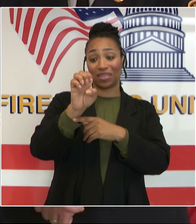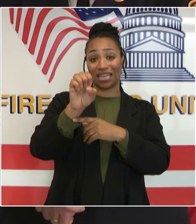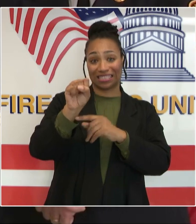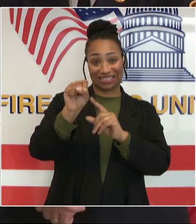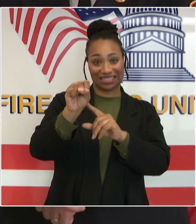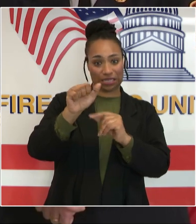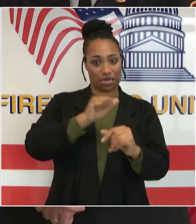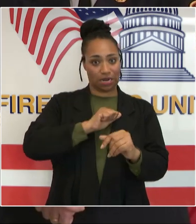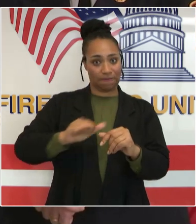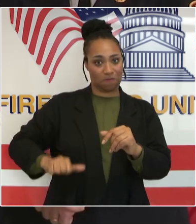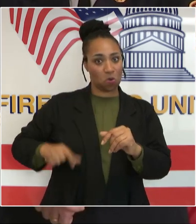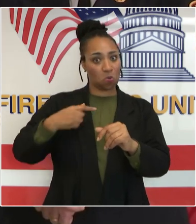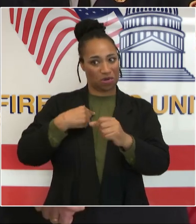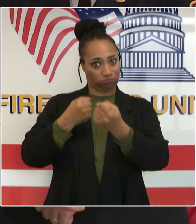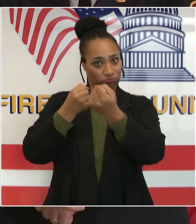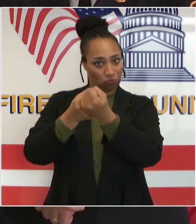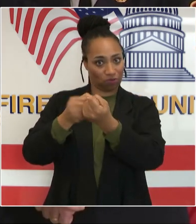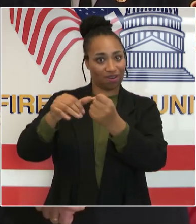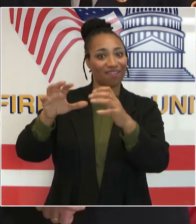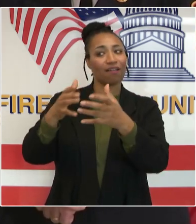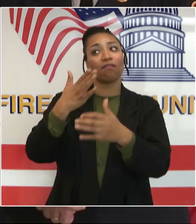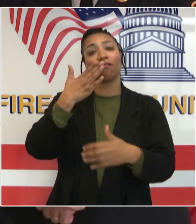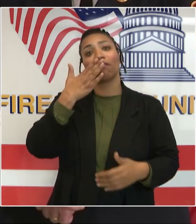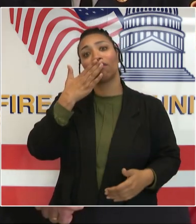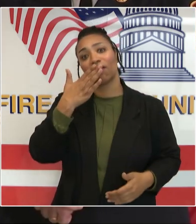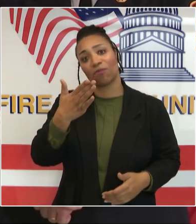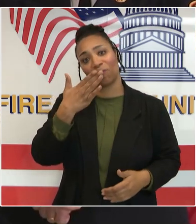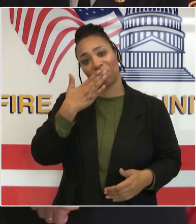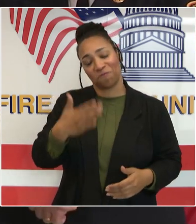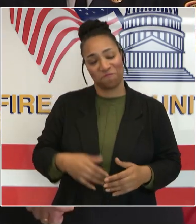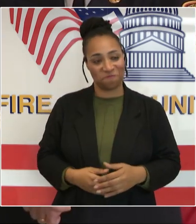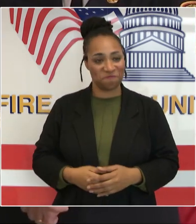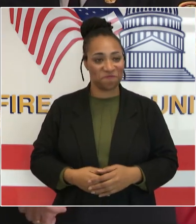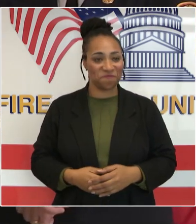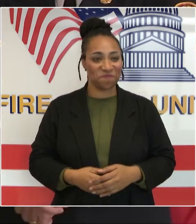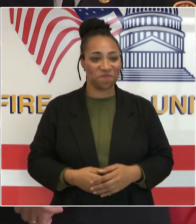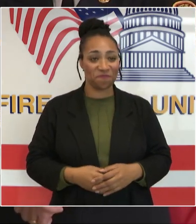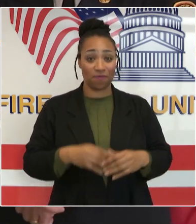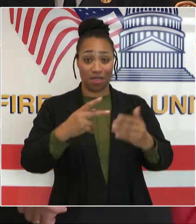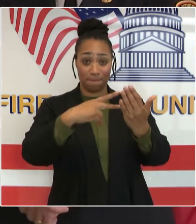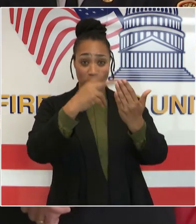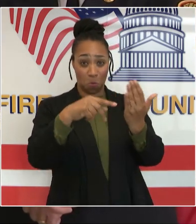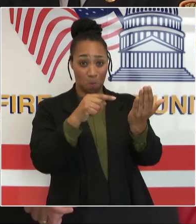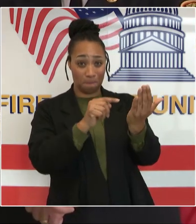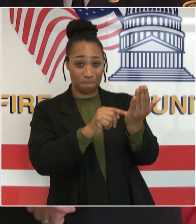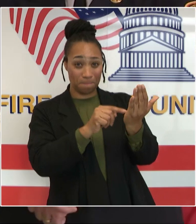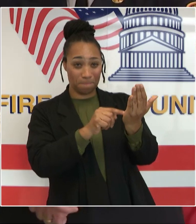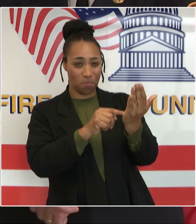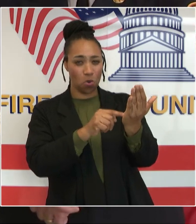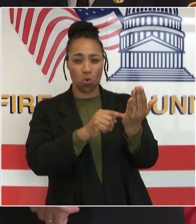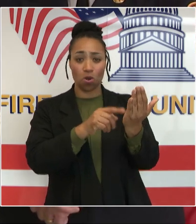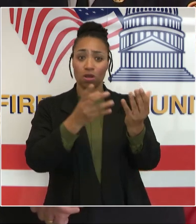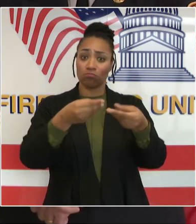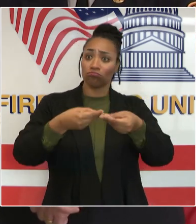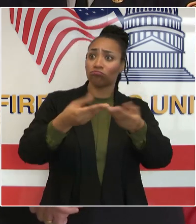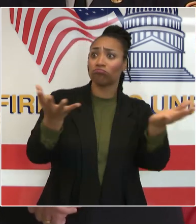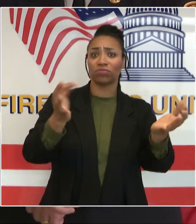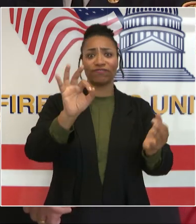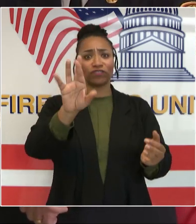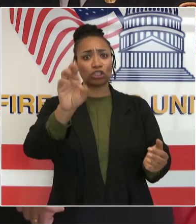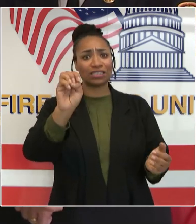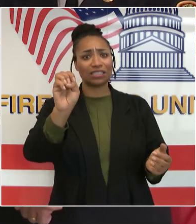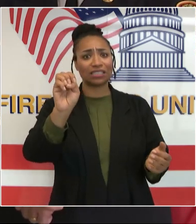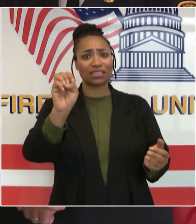you. That provides no-cost training for interested teachers.